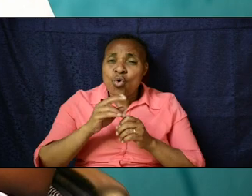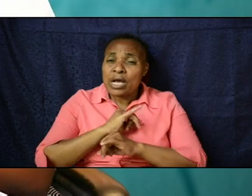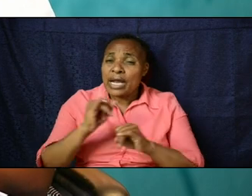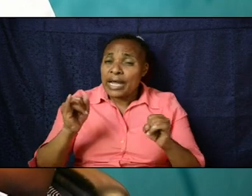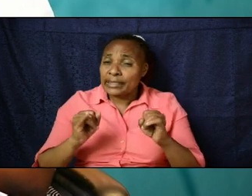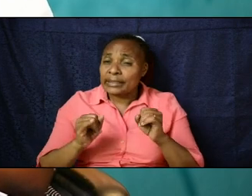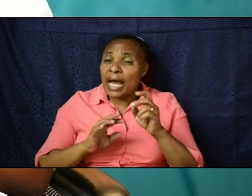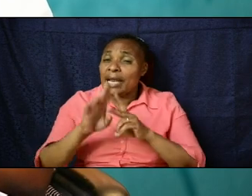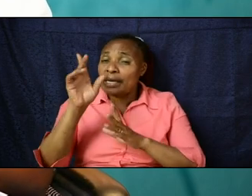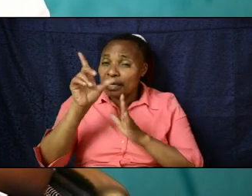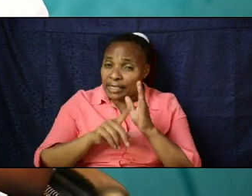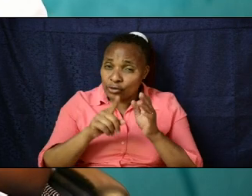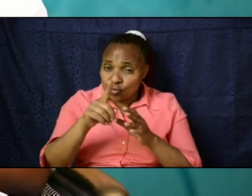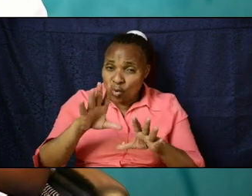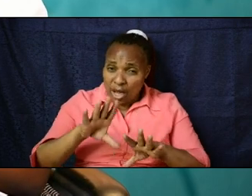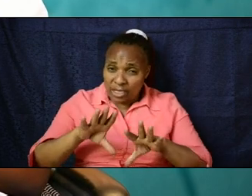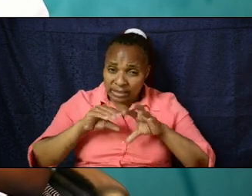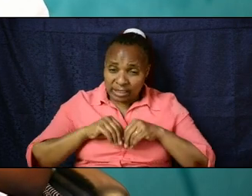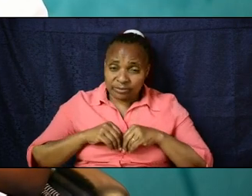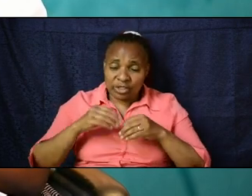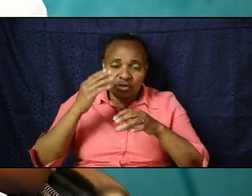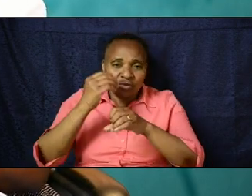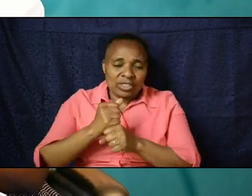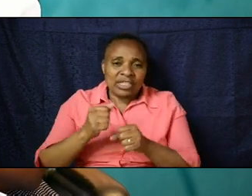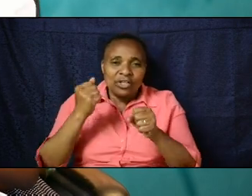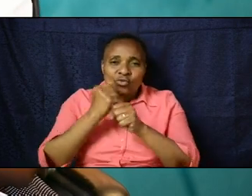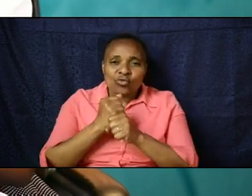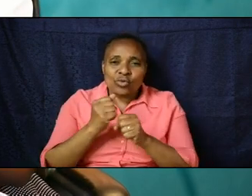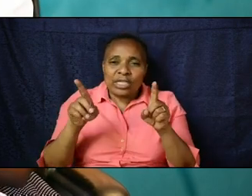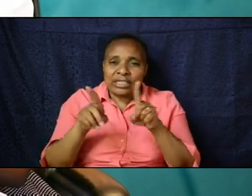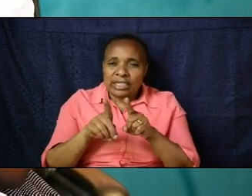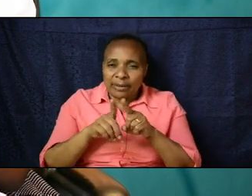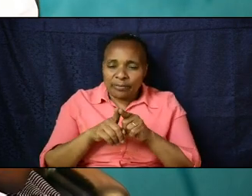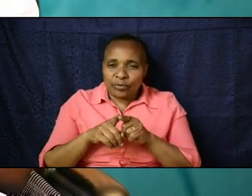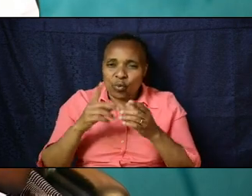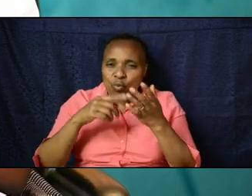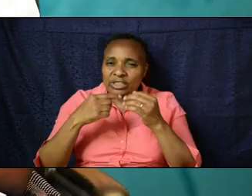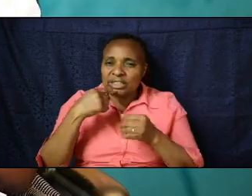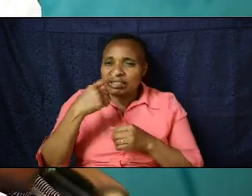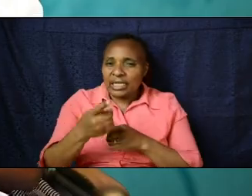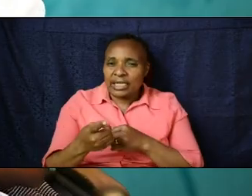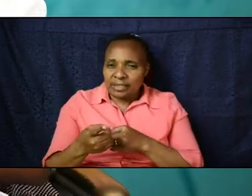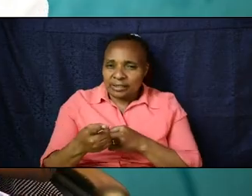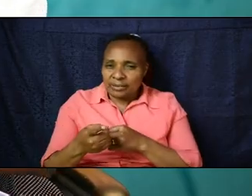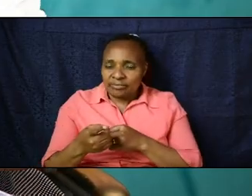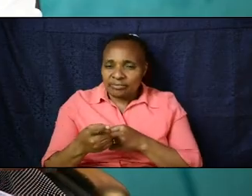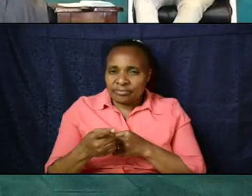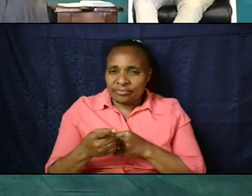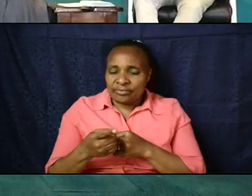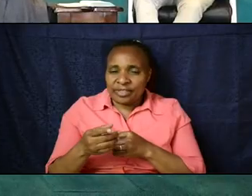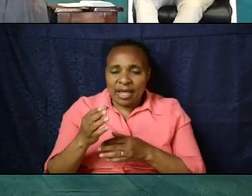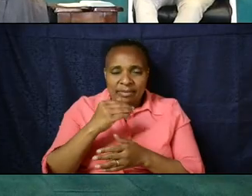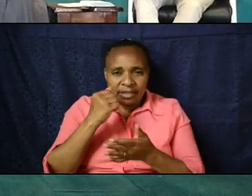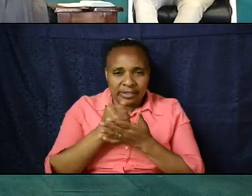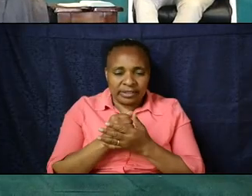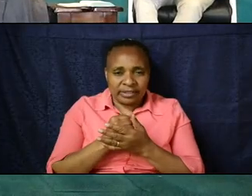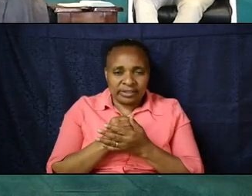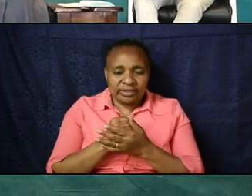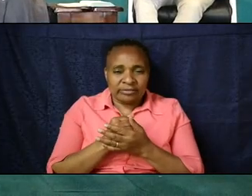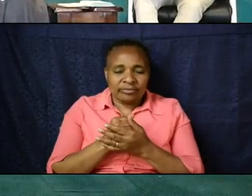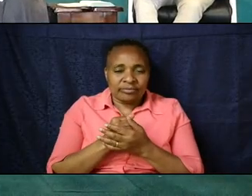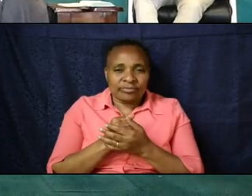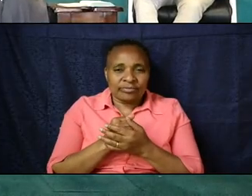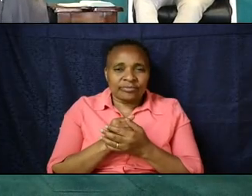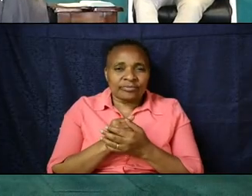accept and trust him and do as he says. So this is what it's trying to tell us here. And Amen. Now, Amen. And also, then also you